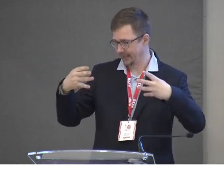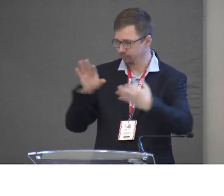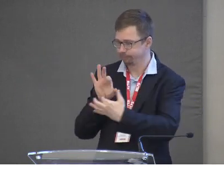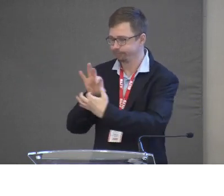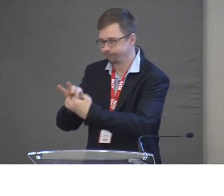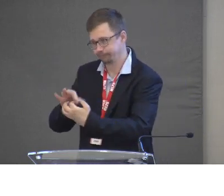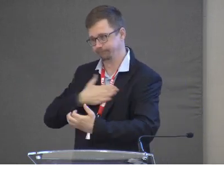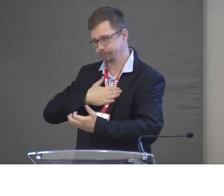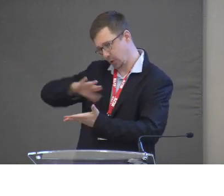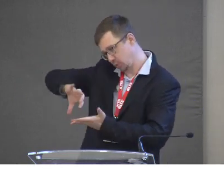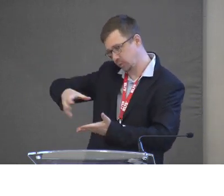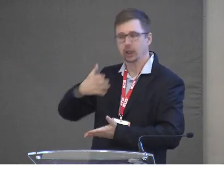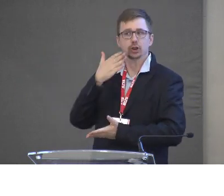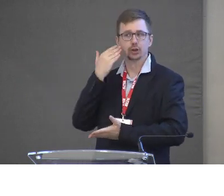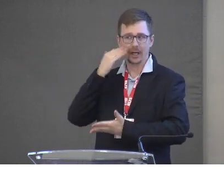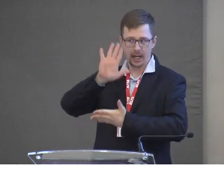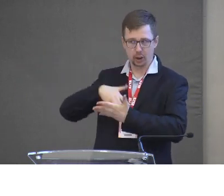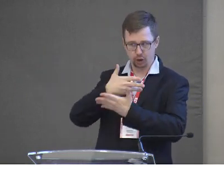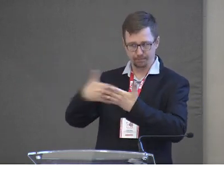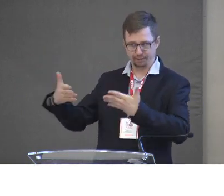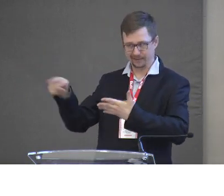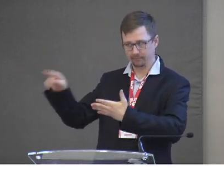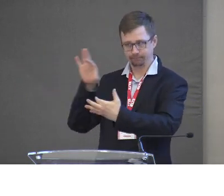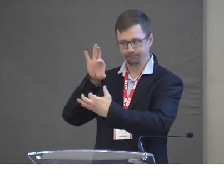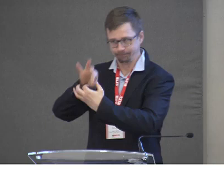the Institute has several projects